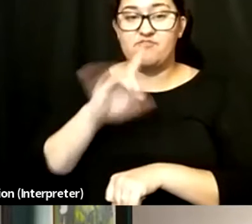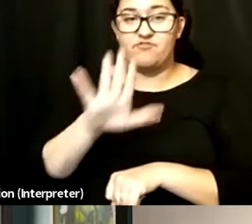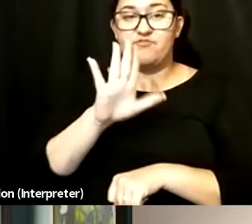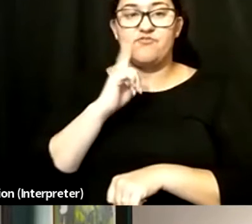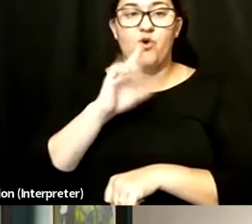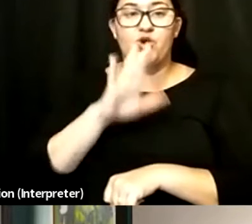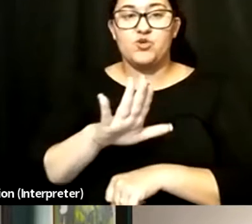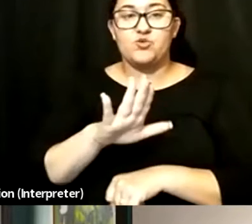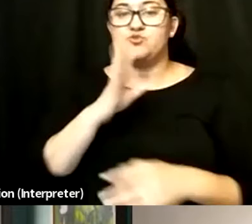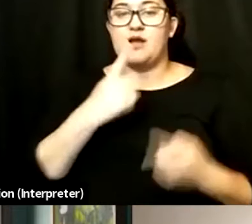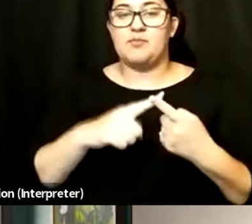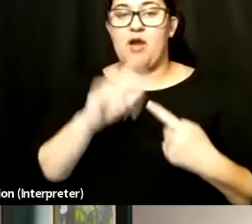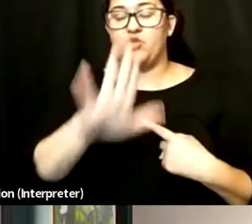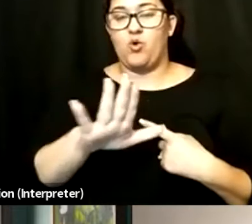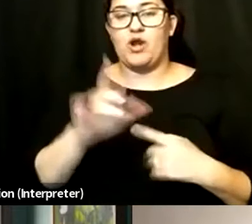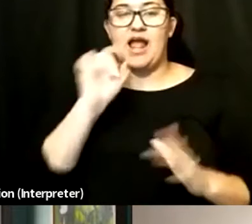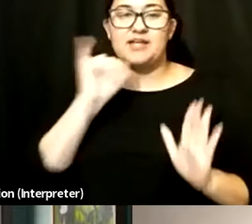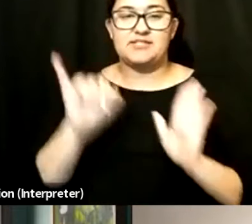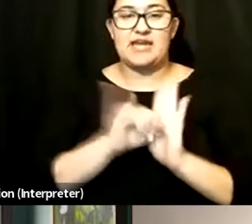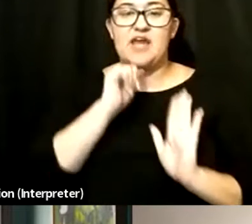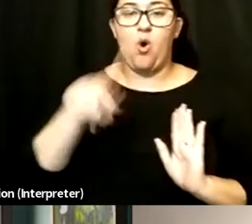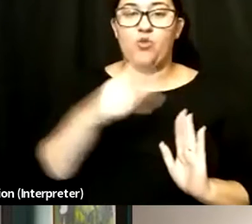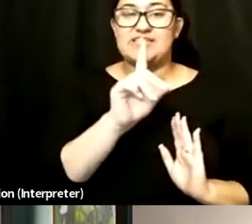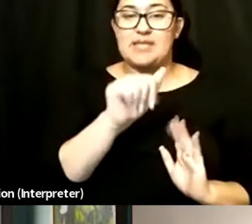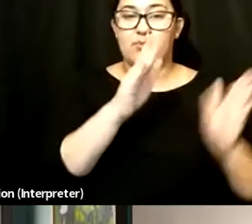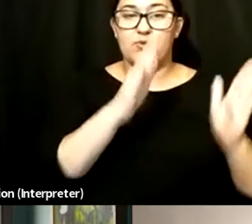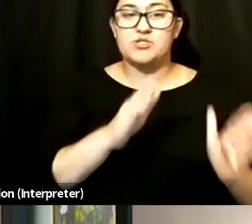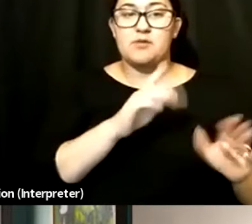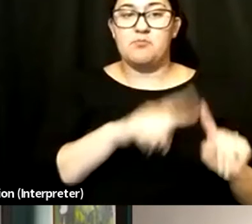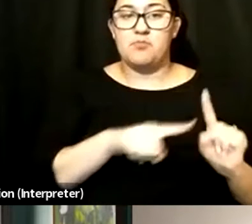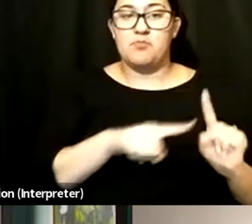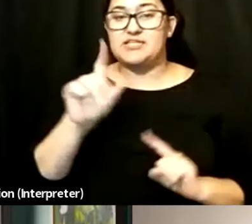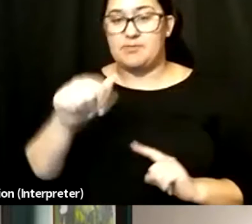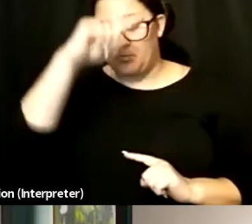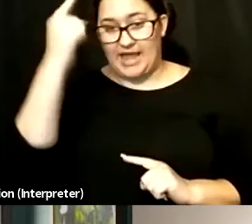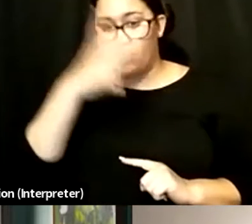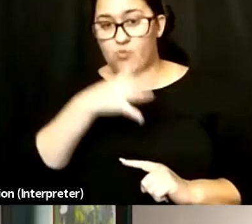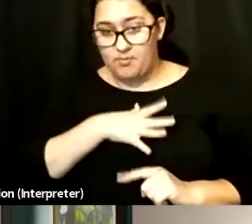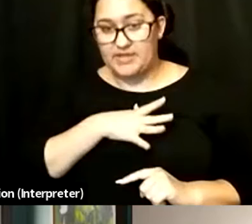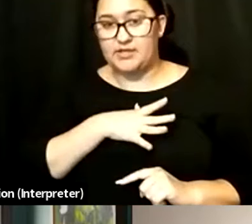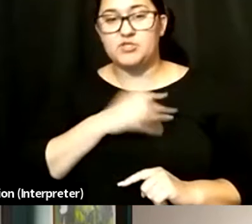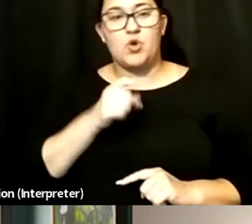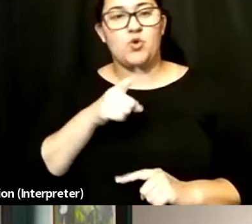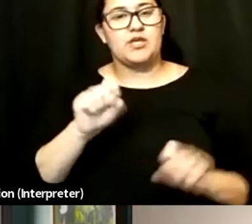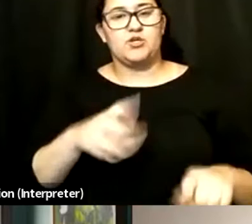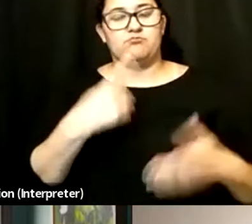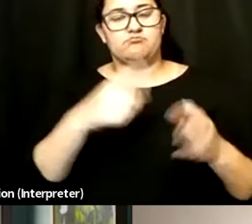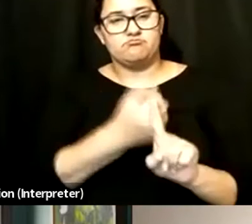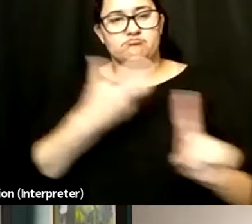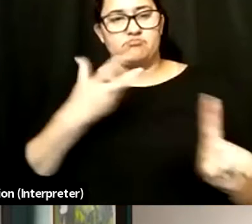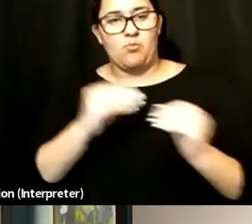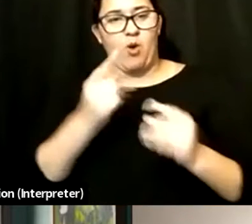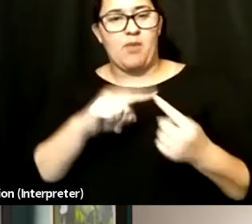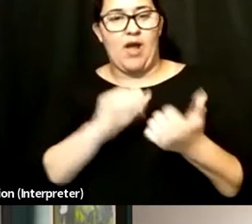identities, talking about not just being a disabled person, but talking about being a disabled Black woman. So could you talk a little bit about how those